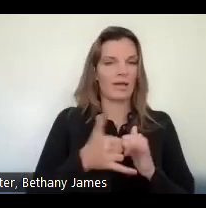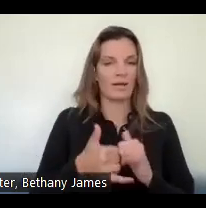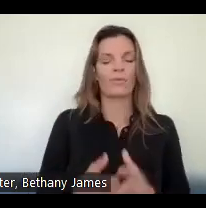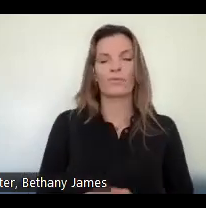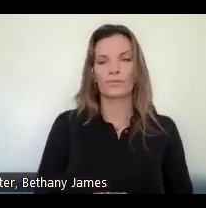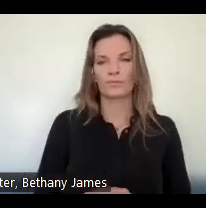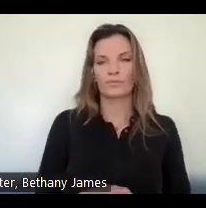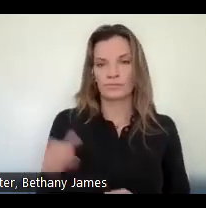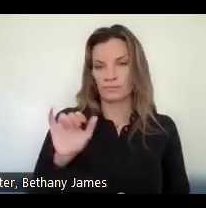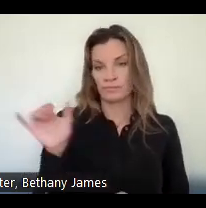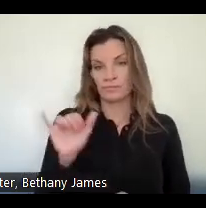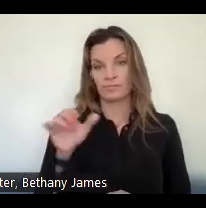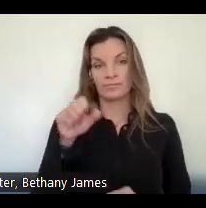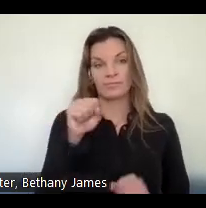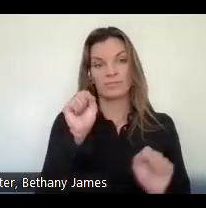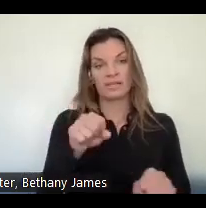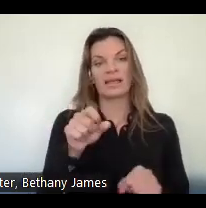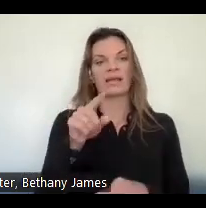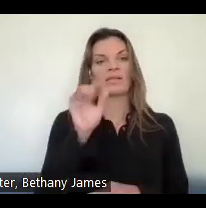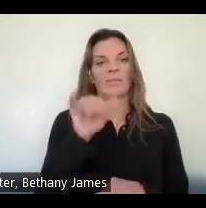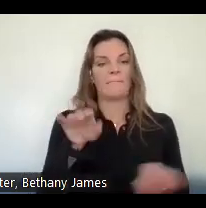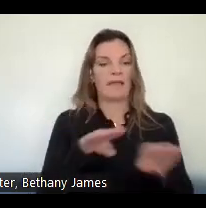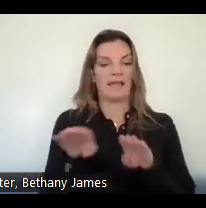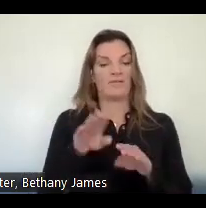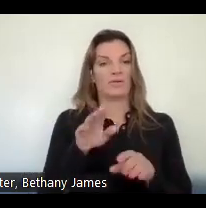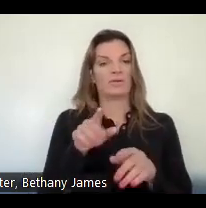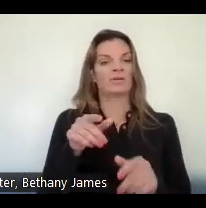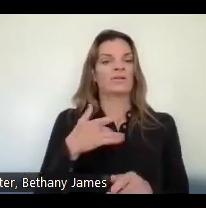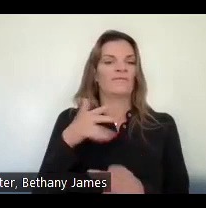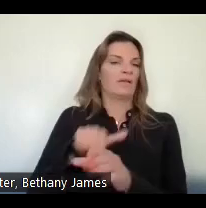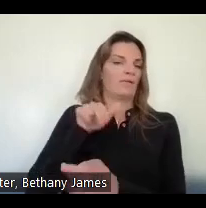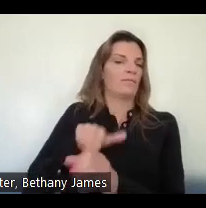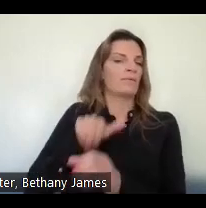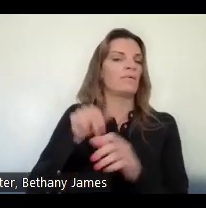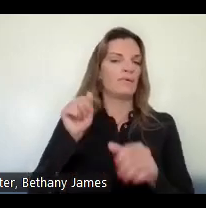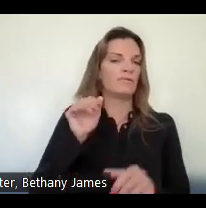as an escape from a task or situation that may be too difficult for them to do.